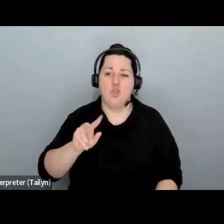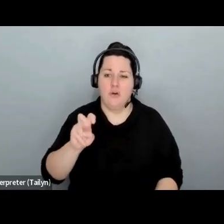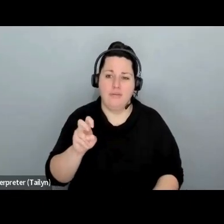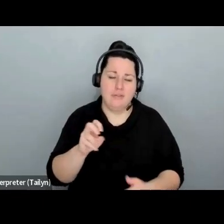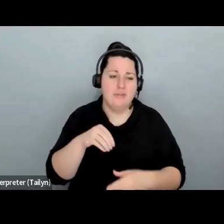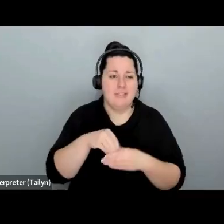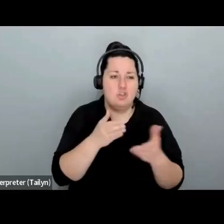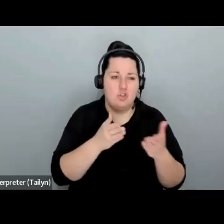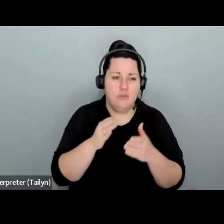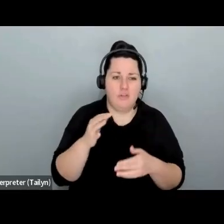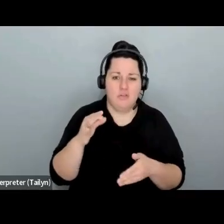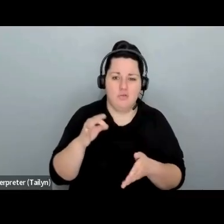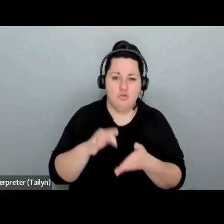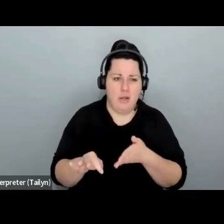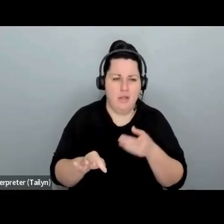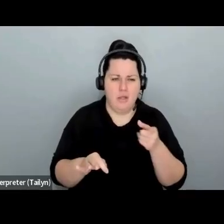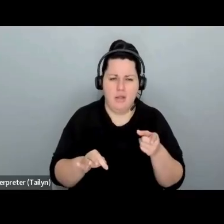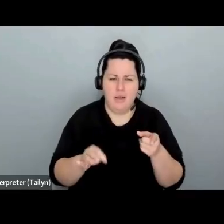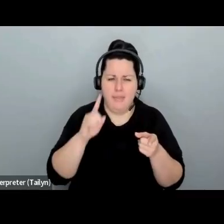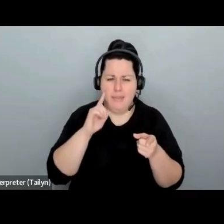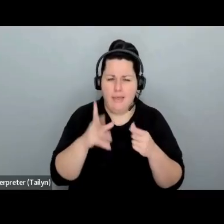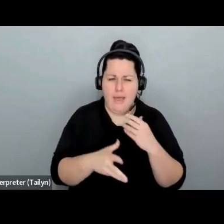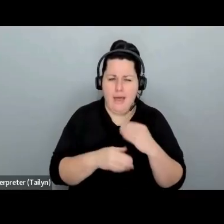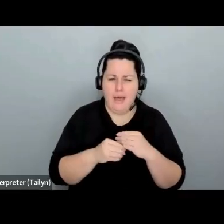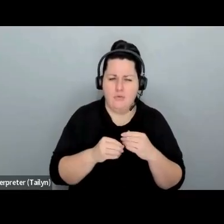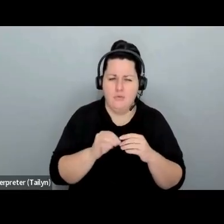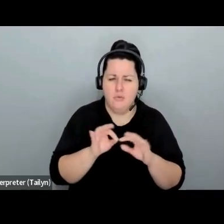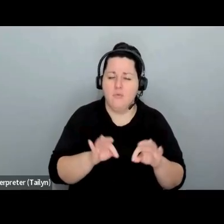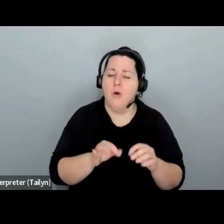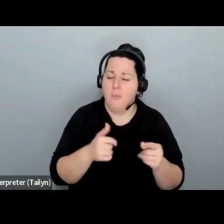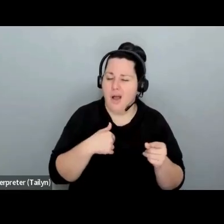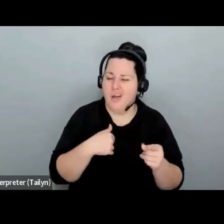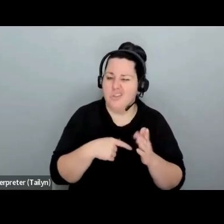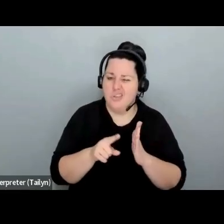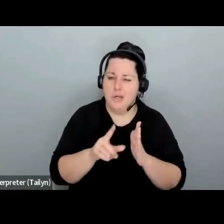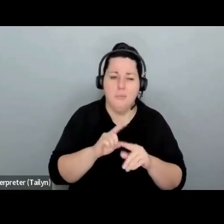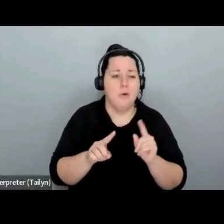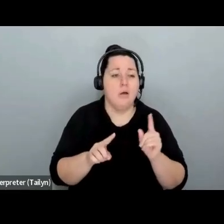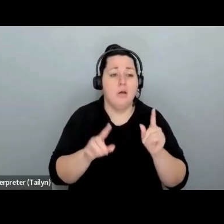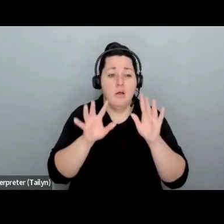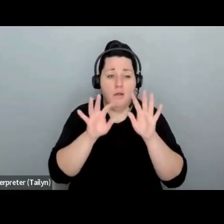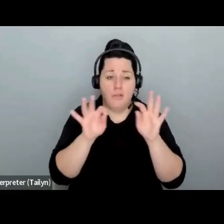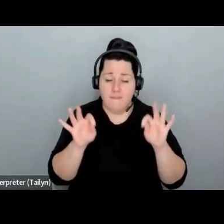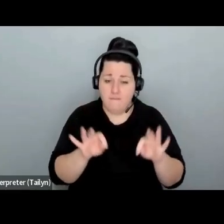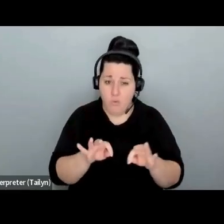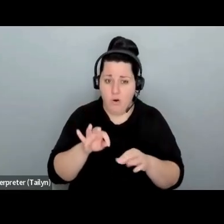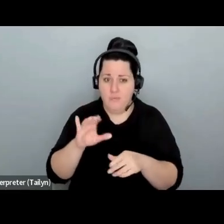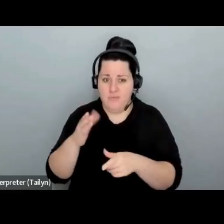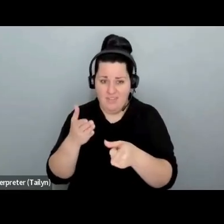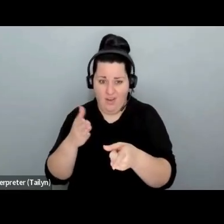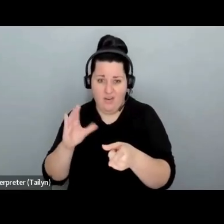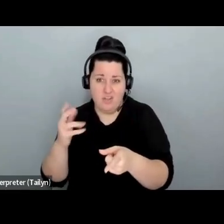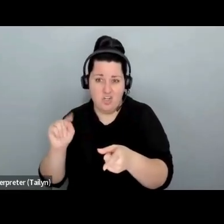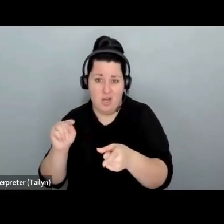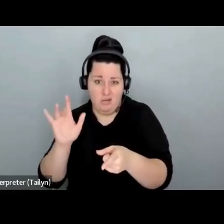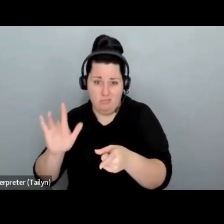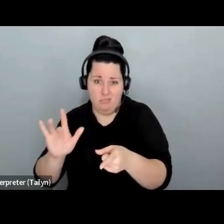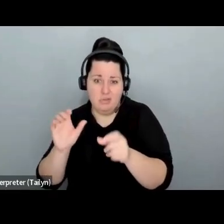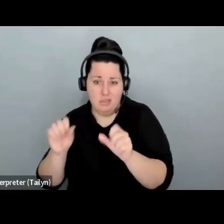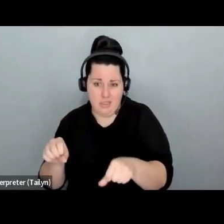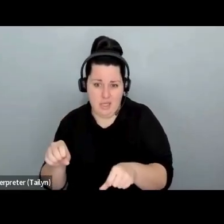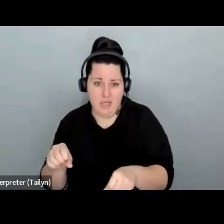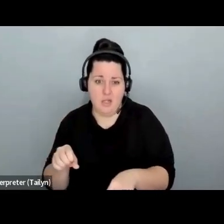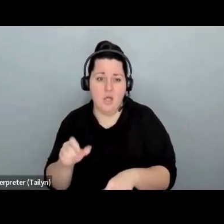do hope that this was added to the form. I'll double check. But the form is in the chat as well. And the